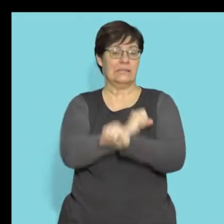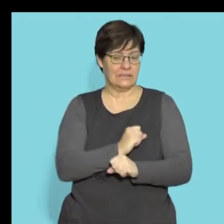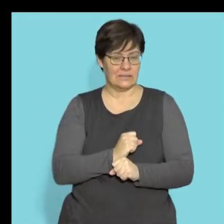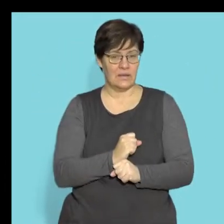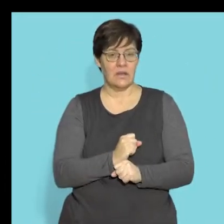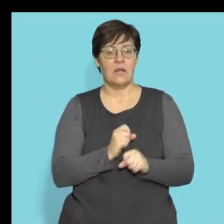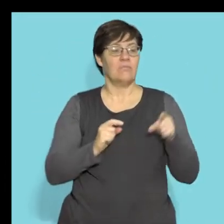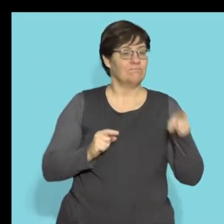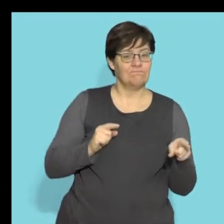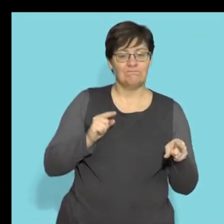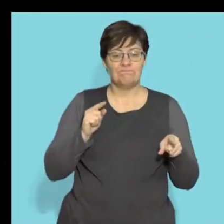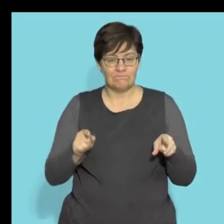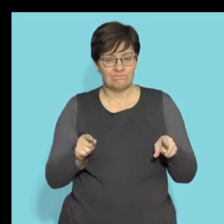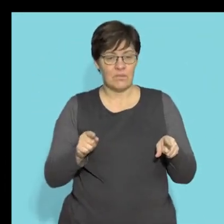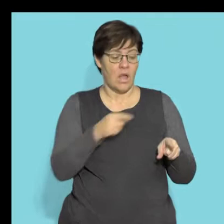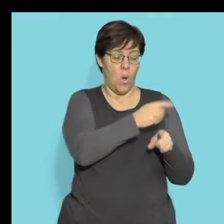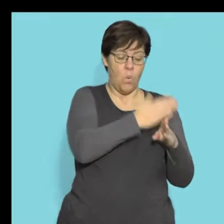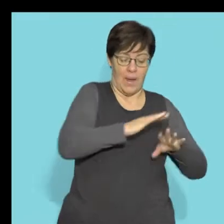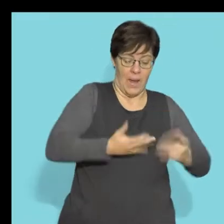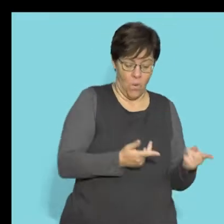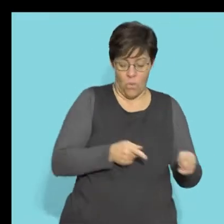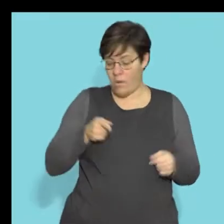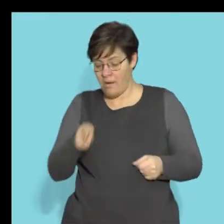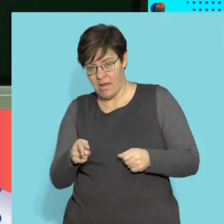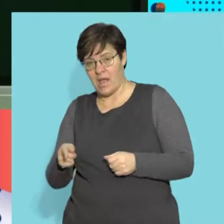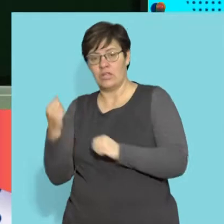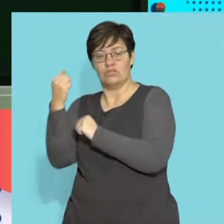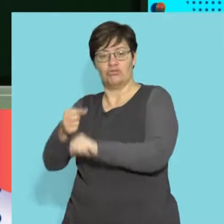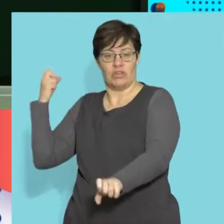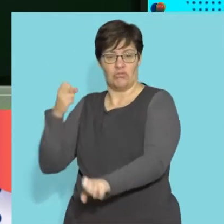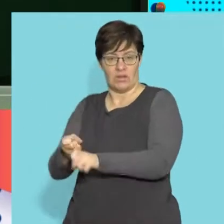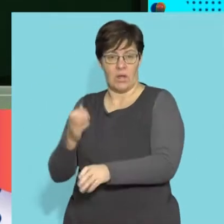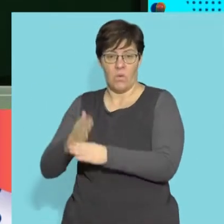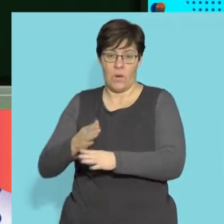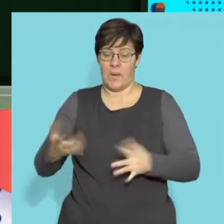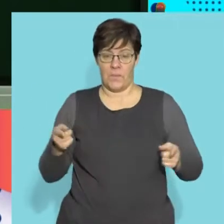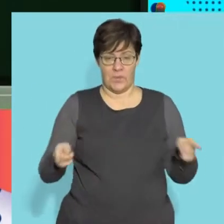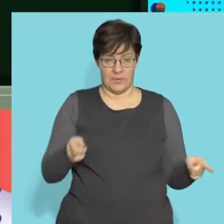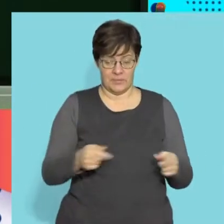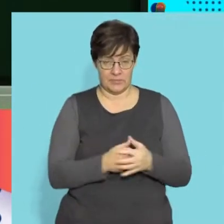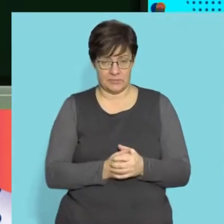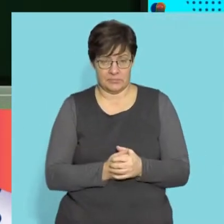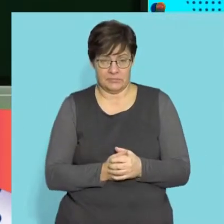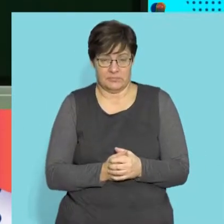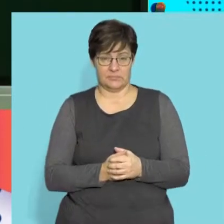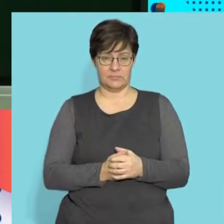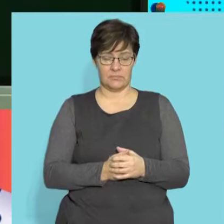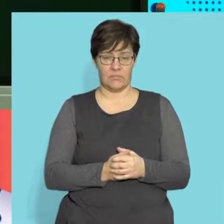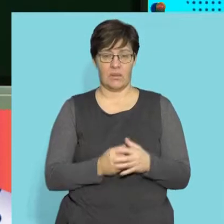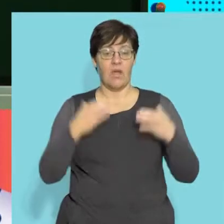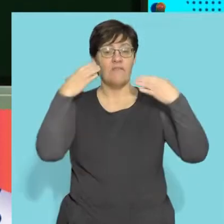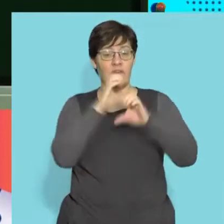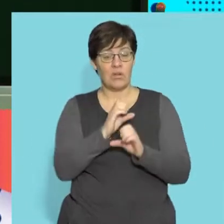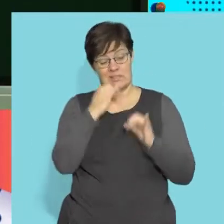good idea both of how a motor works and how a generator works. But our focus for today